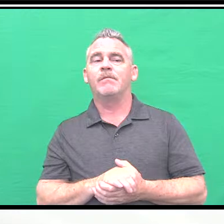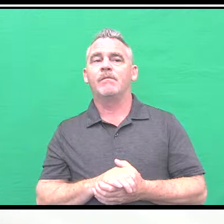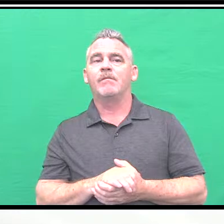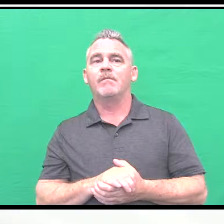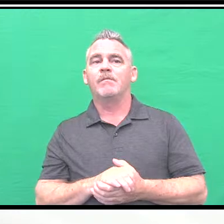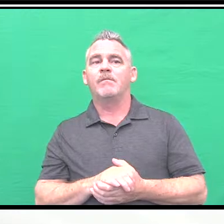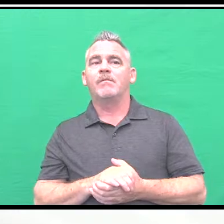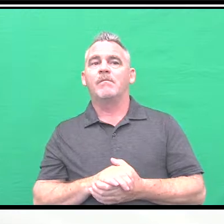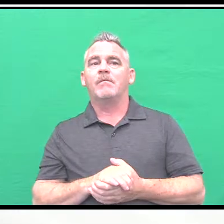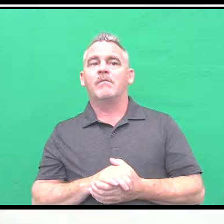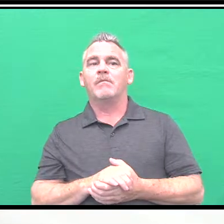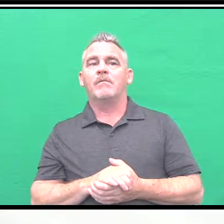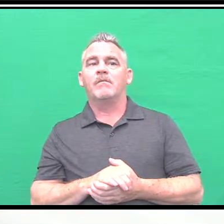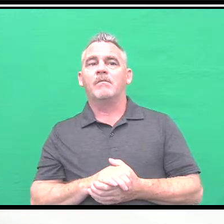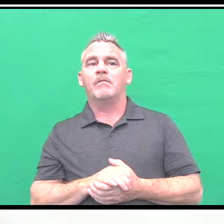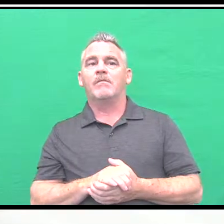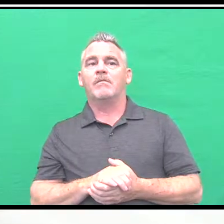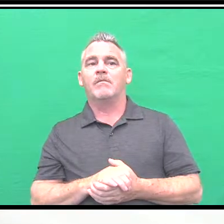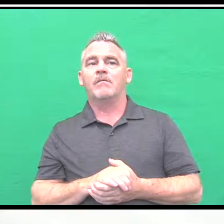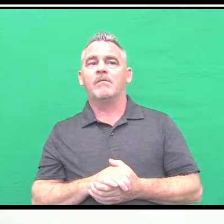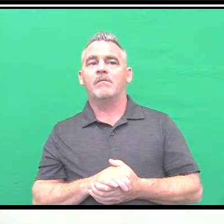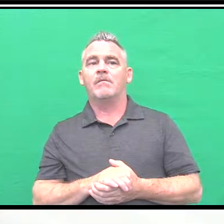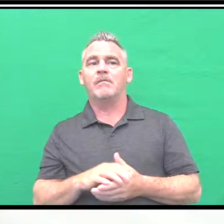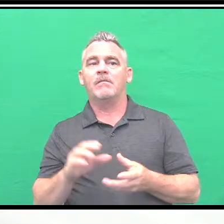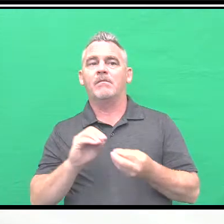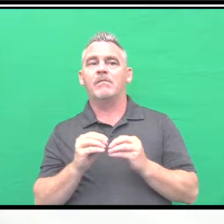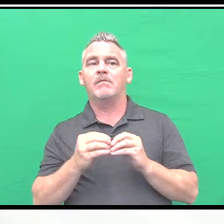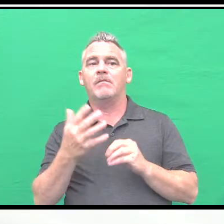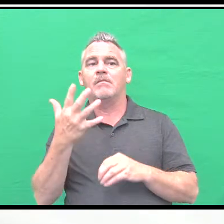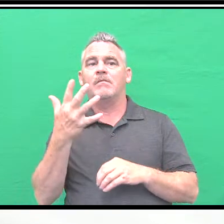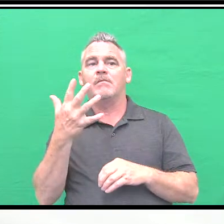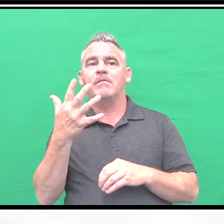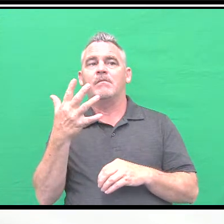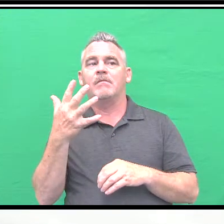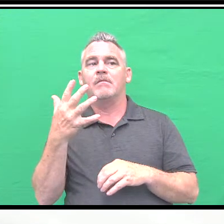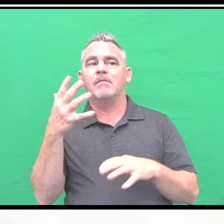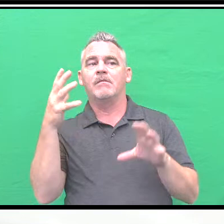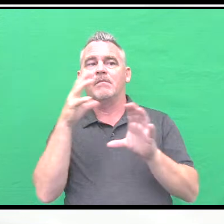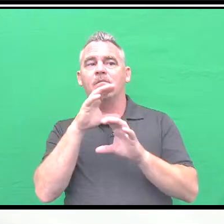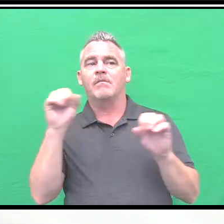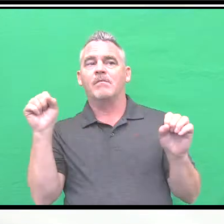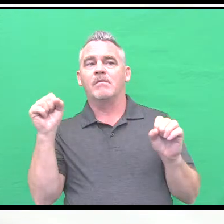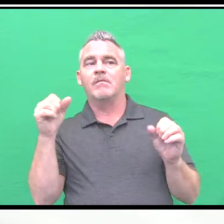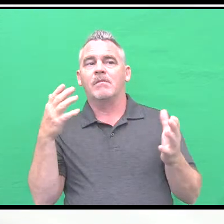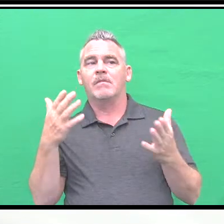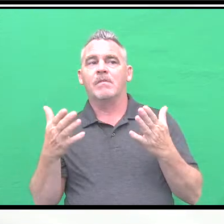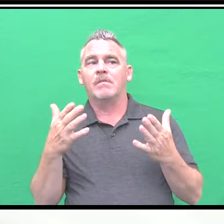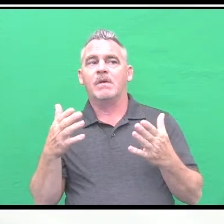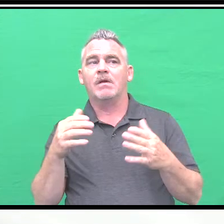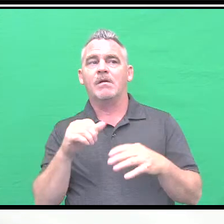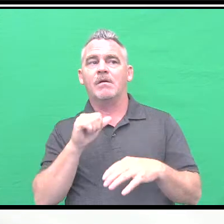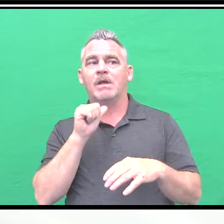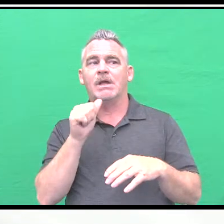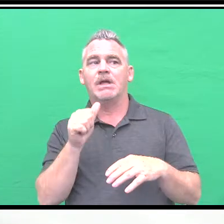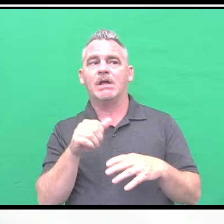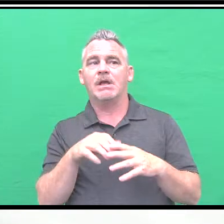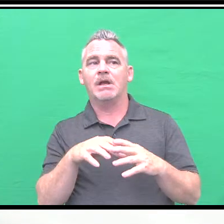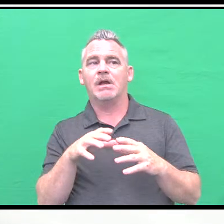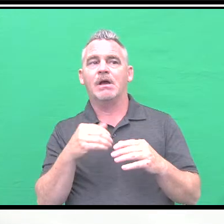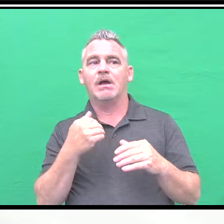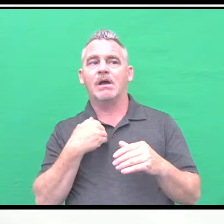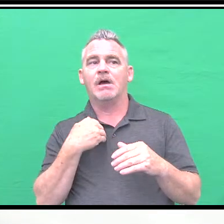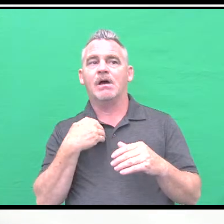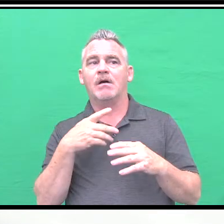Okay. Policy number 5, the superintendent may not allow facilities and equipment to be subject to improper